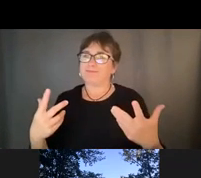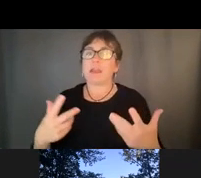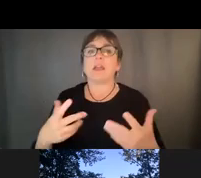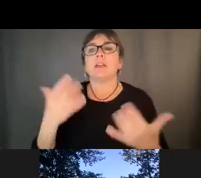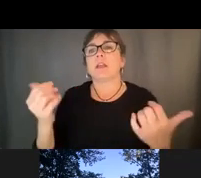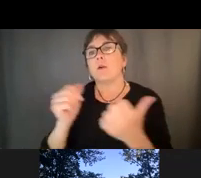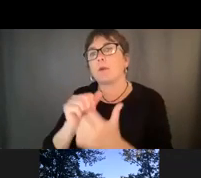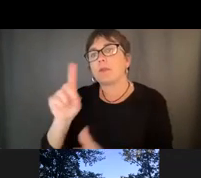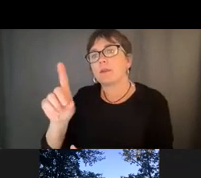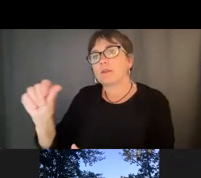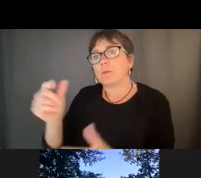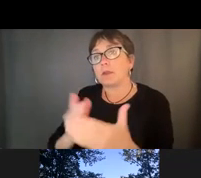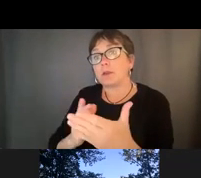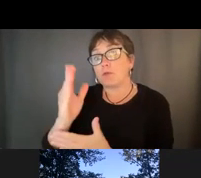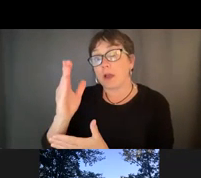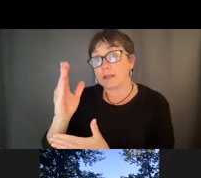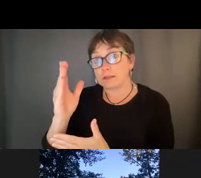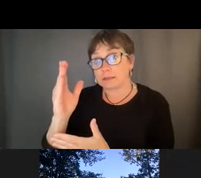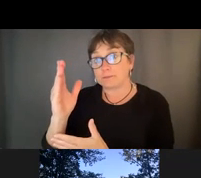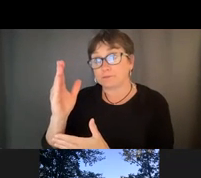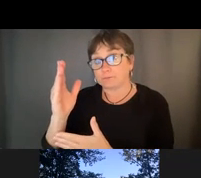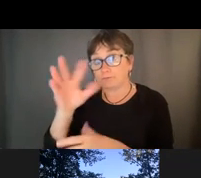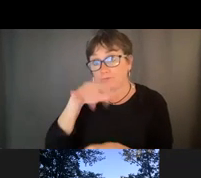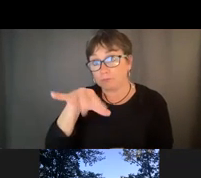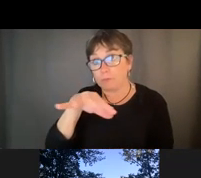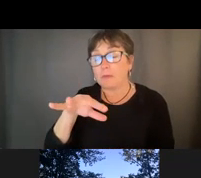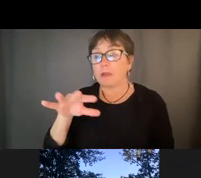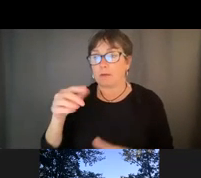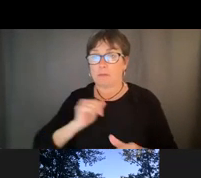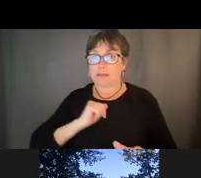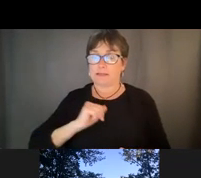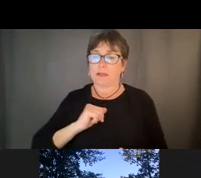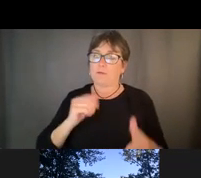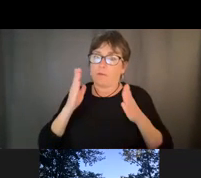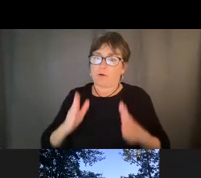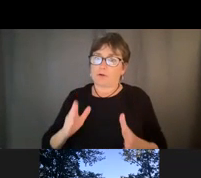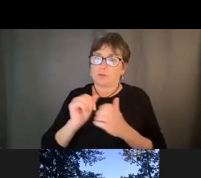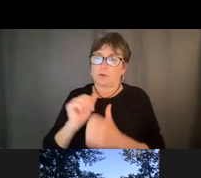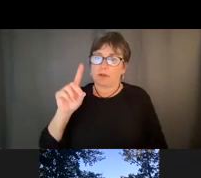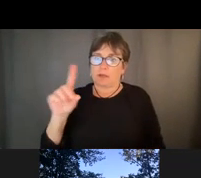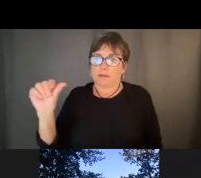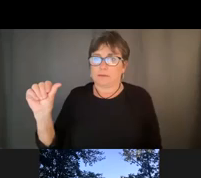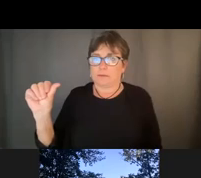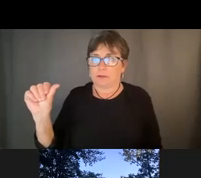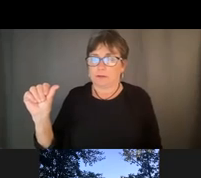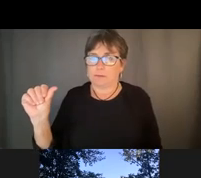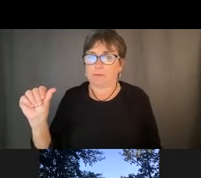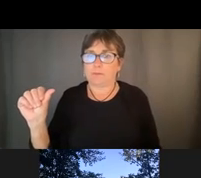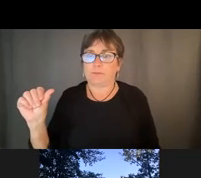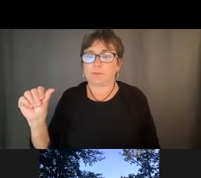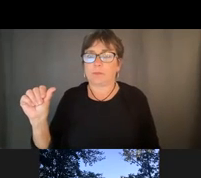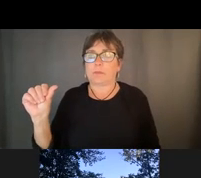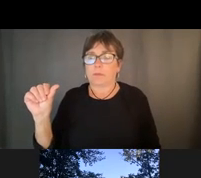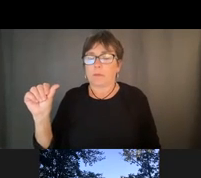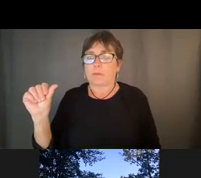movement, I can say as a person with a disability, I would not be where I am today if it wasn't for the advocacy